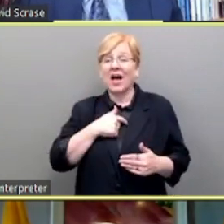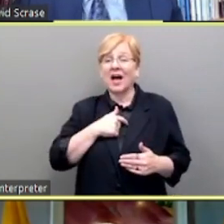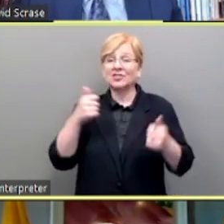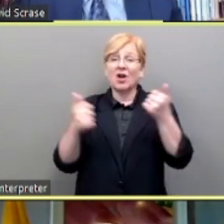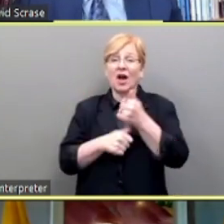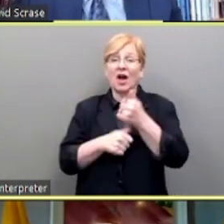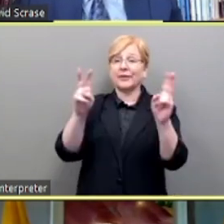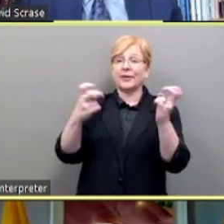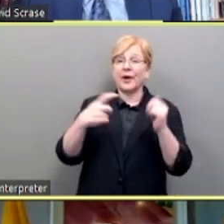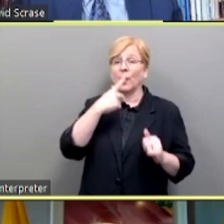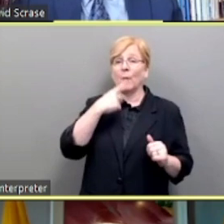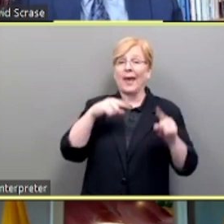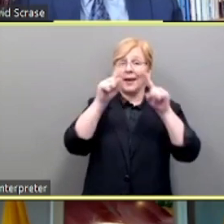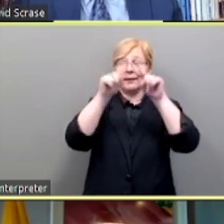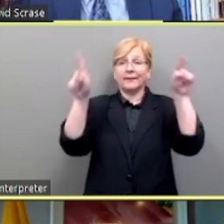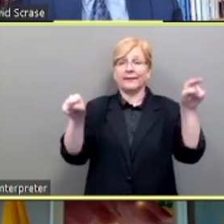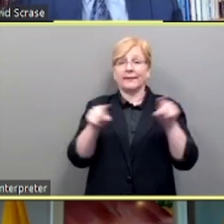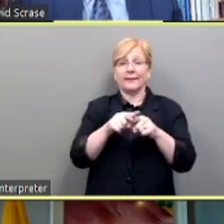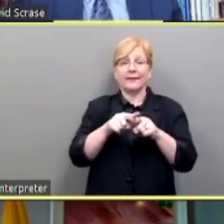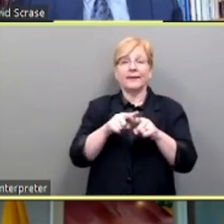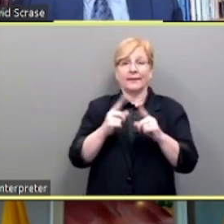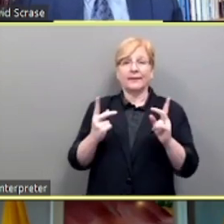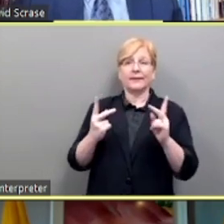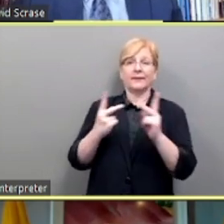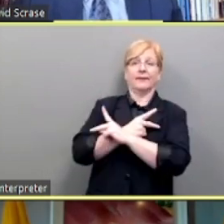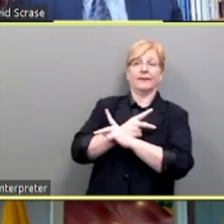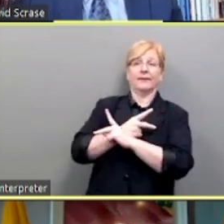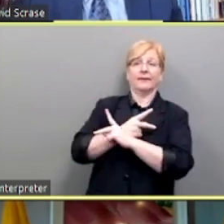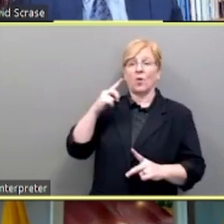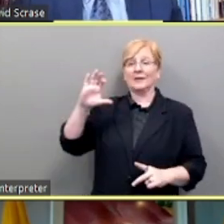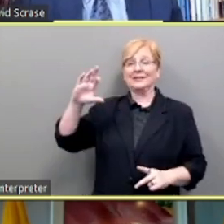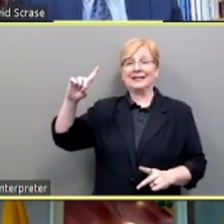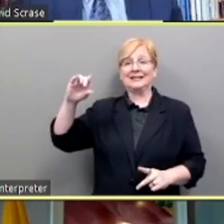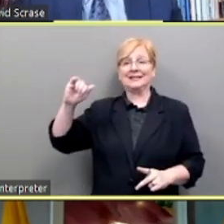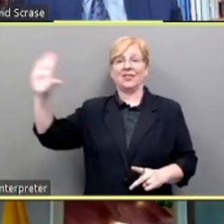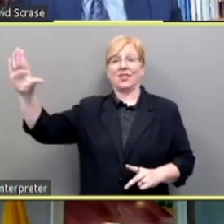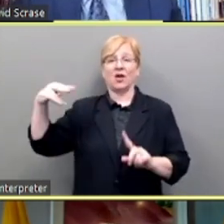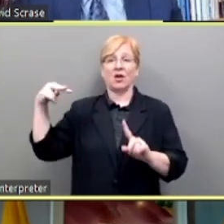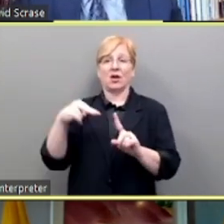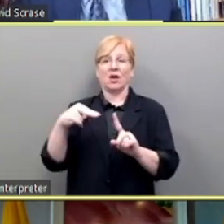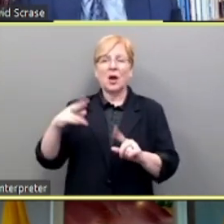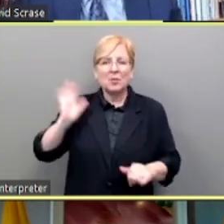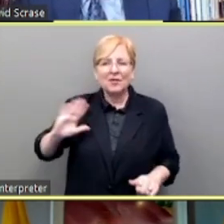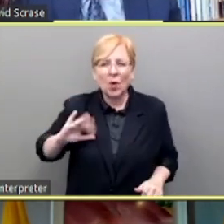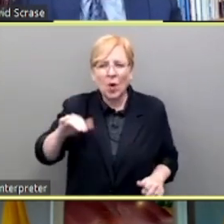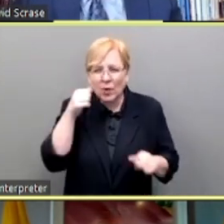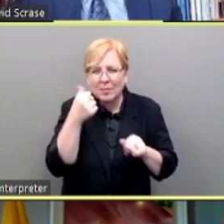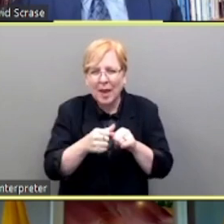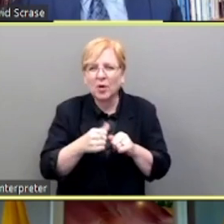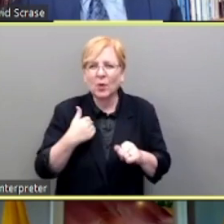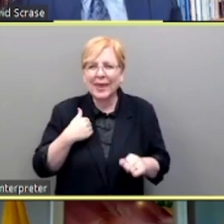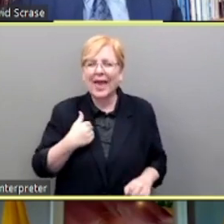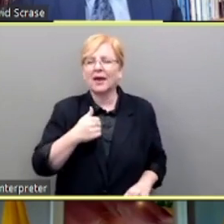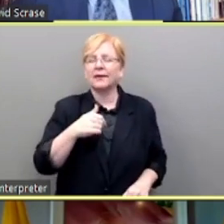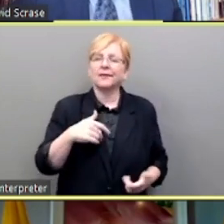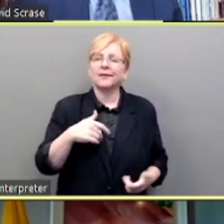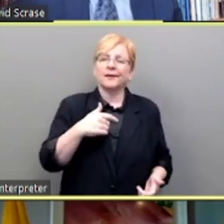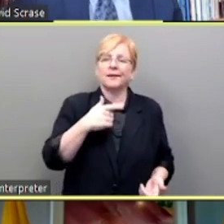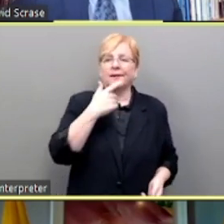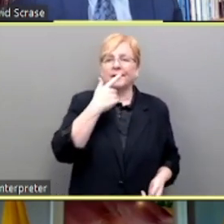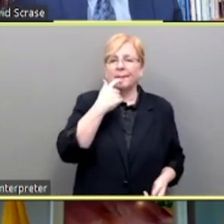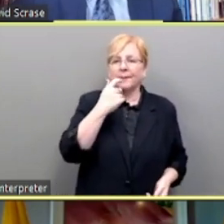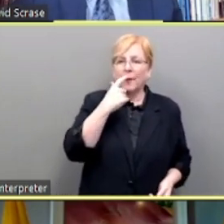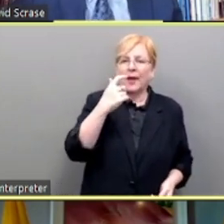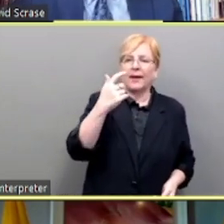comes to CDC case rates. And, you know, we used to have red, yellow, green, turquoise. CDC has red, orange,